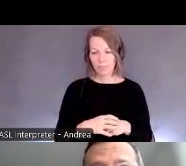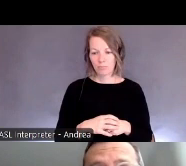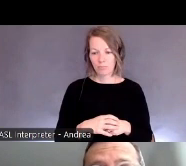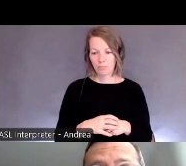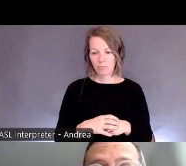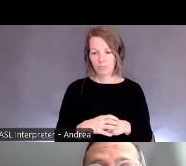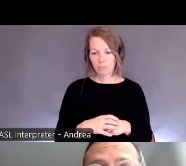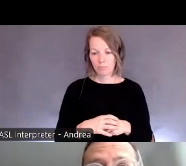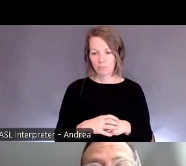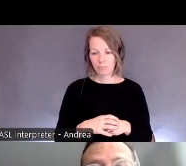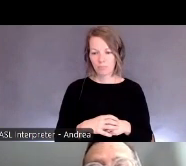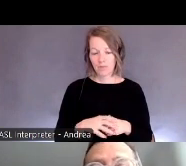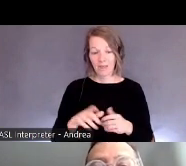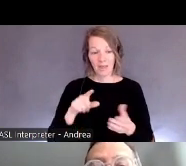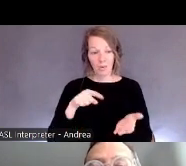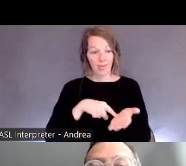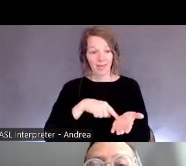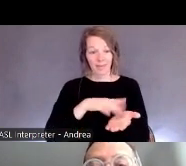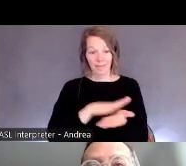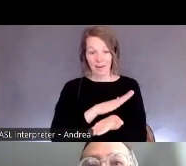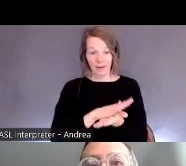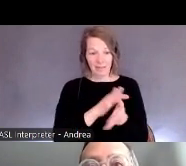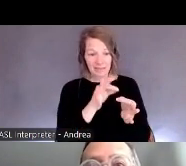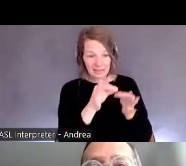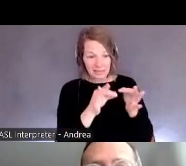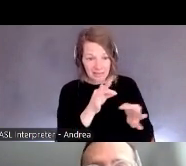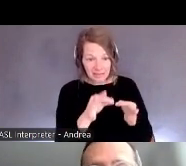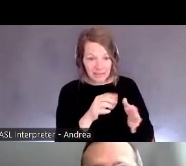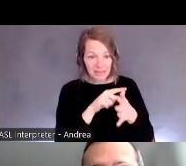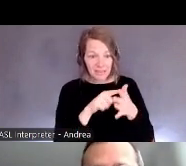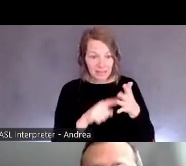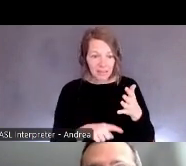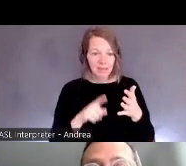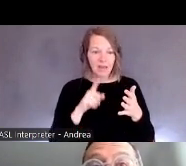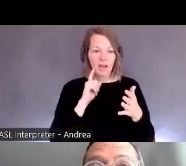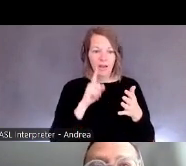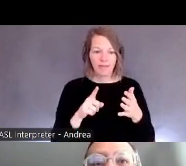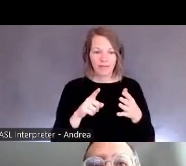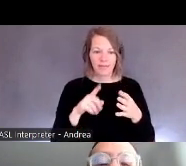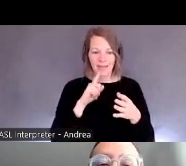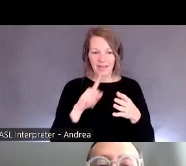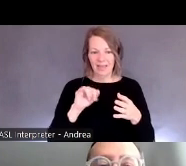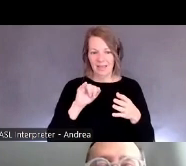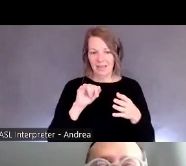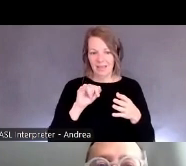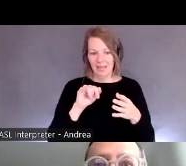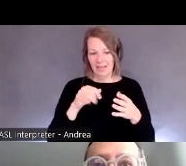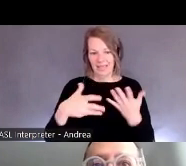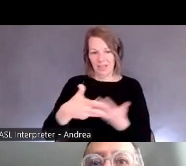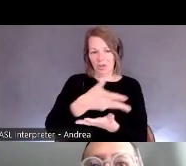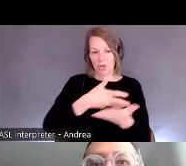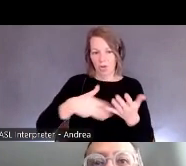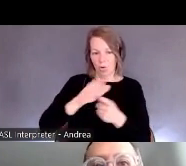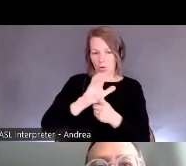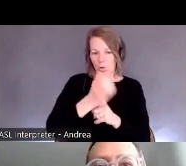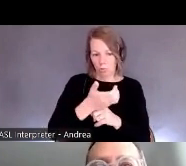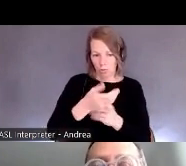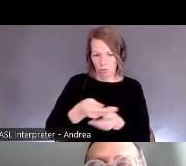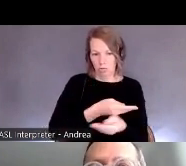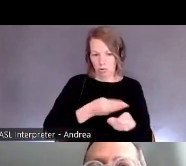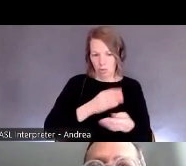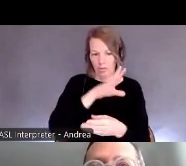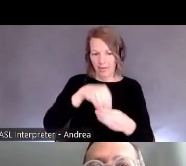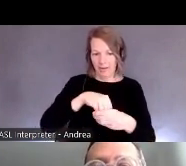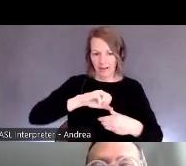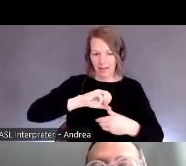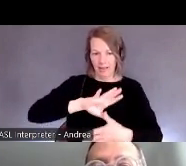understand the meaning of interculturalidad in Latin America. So this is about really interculturality, but they are